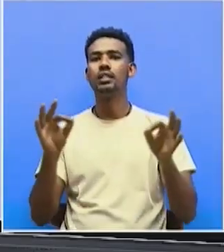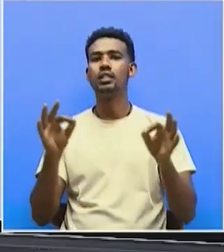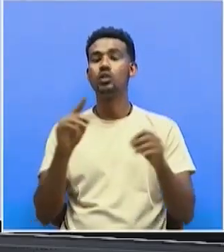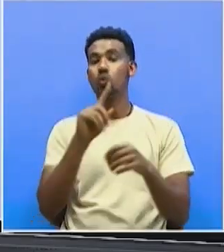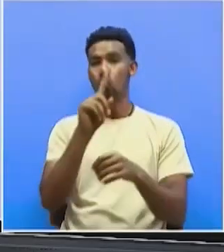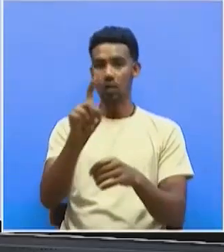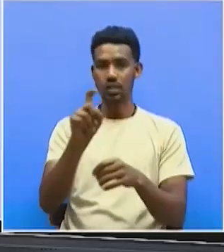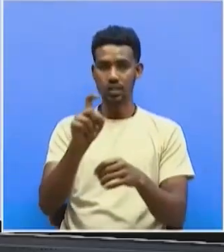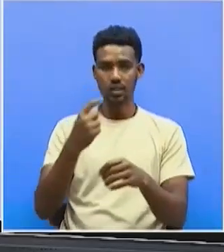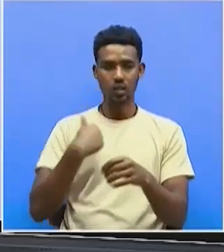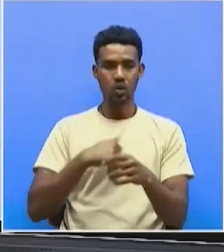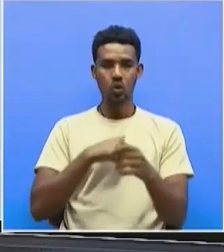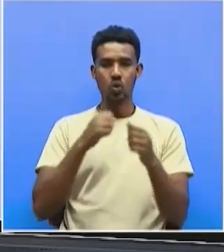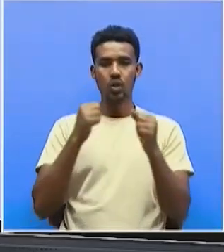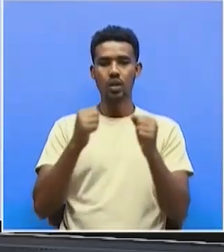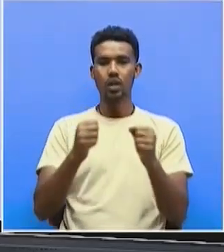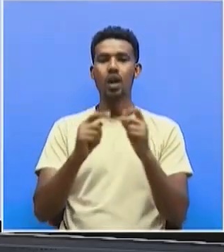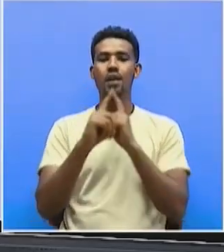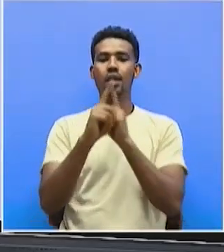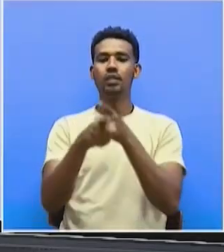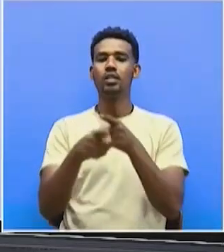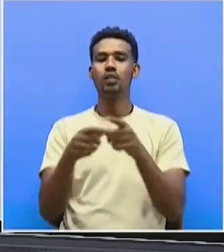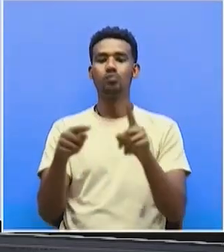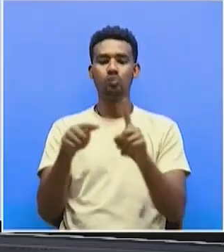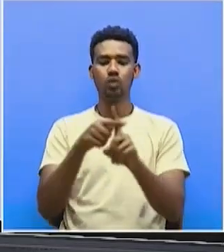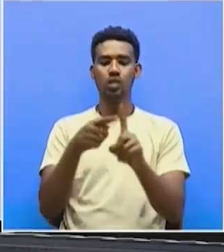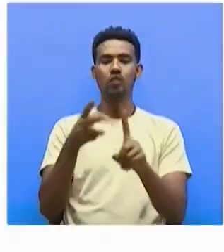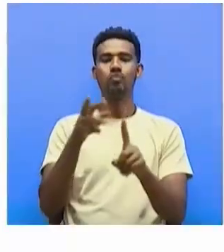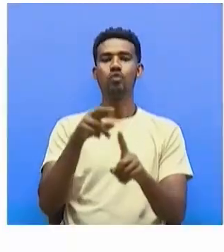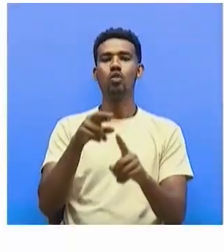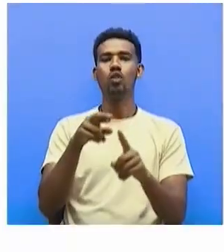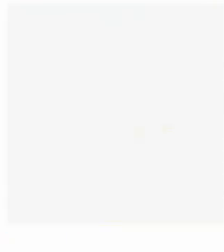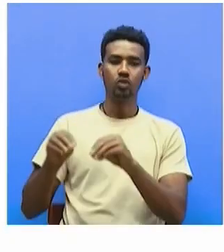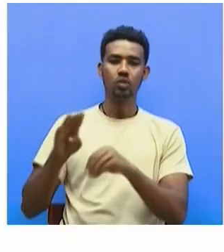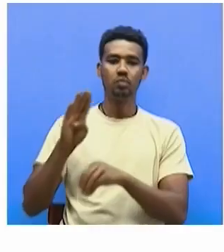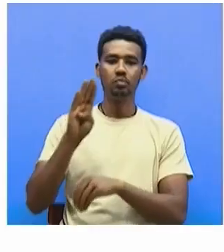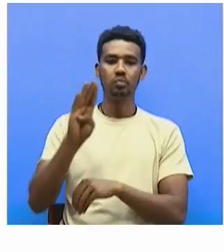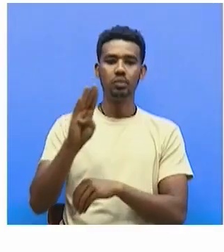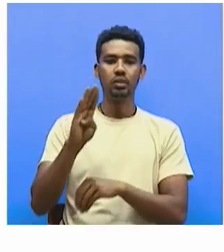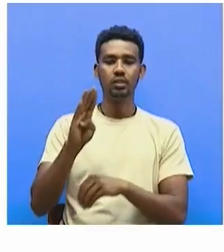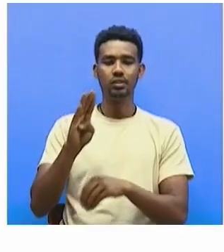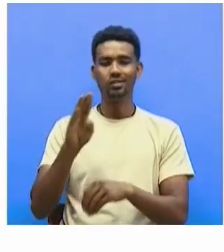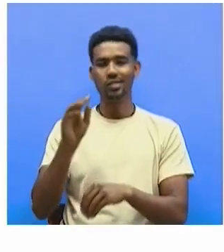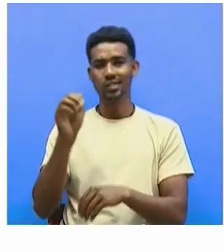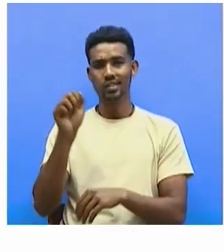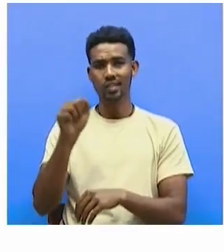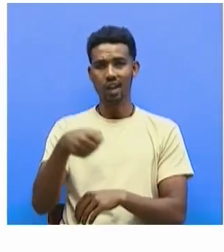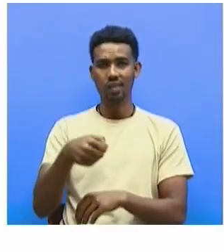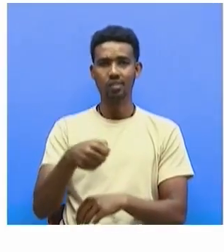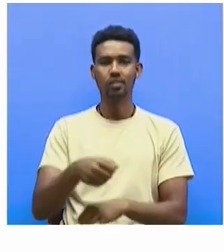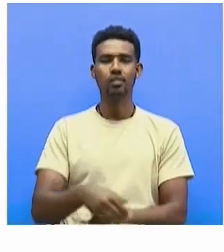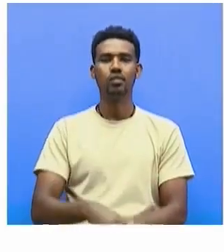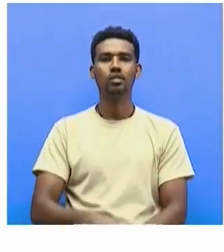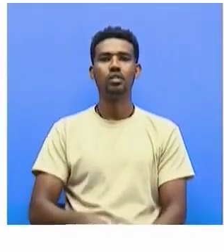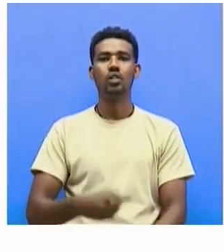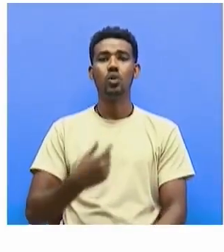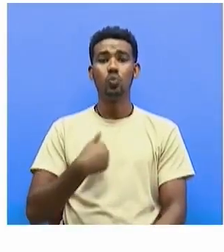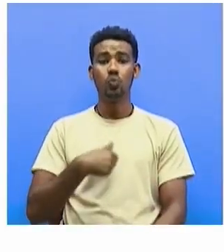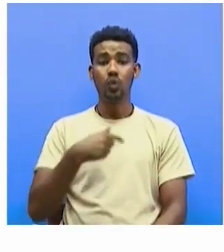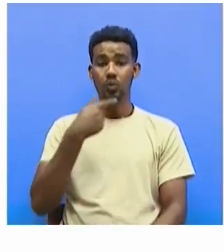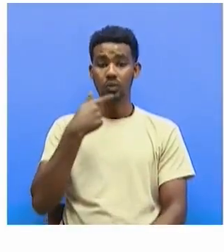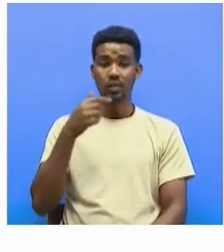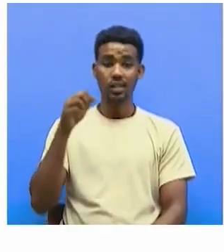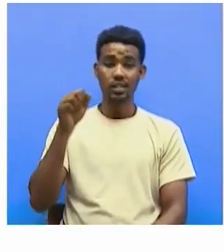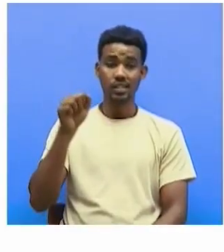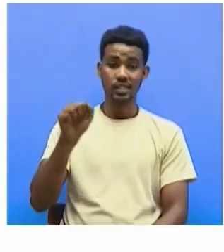by positive and negative form. It's up to you. For example, yes. When we say yes, this